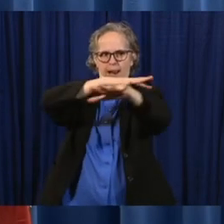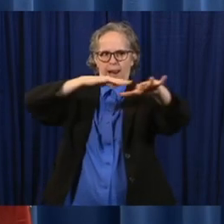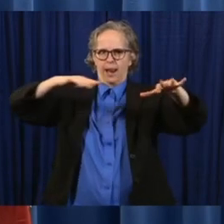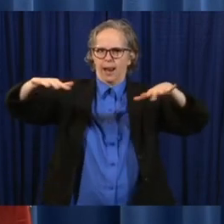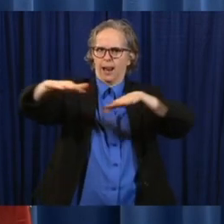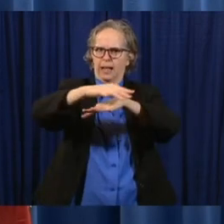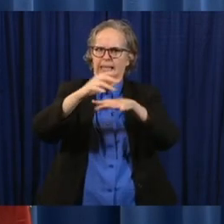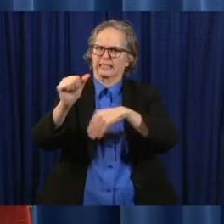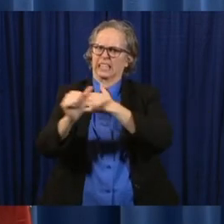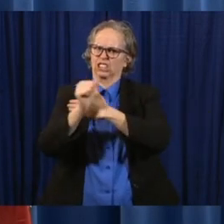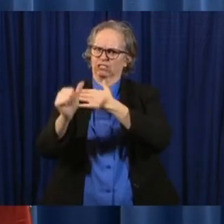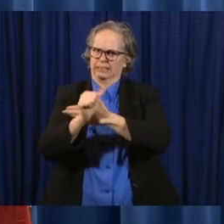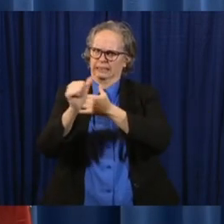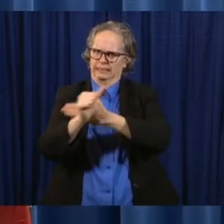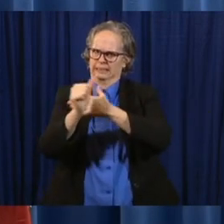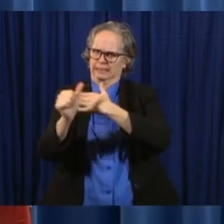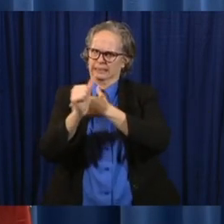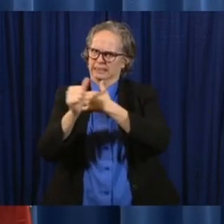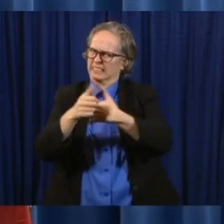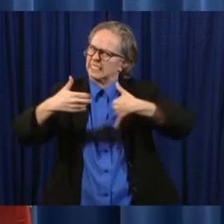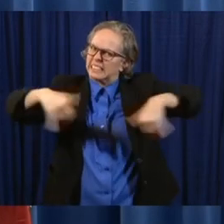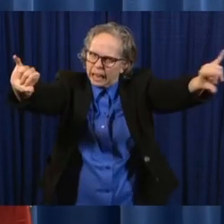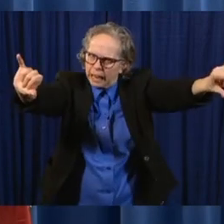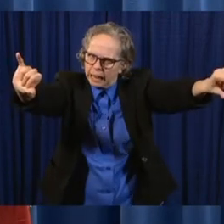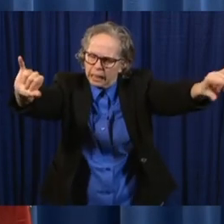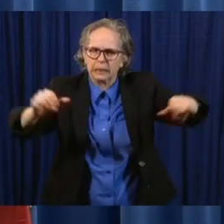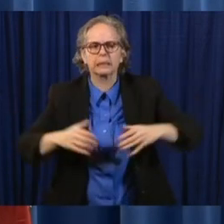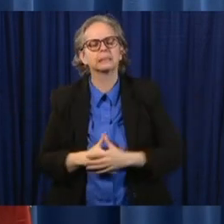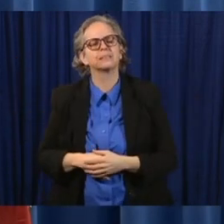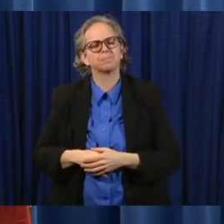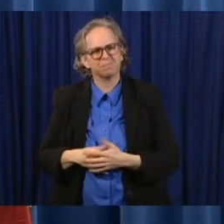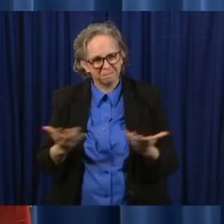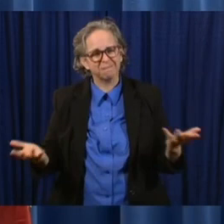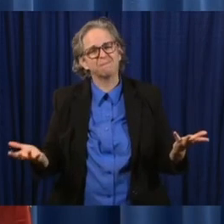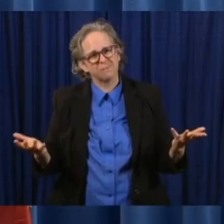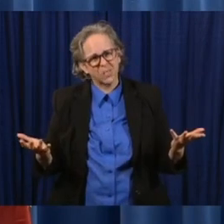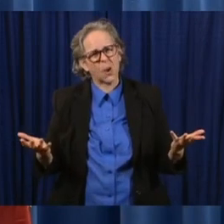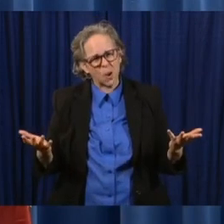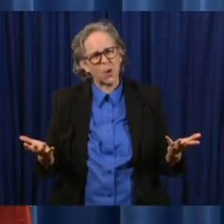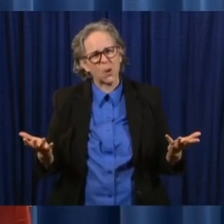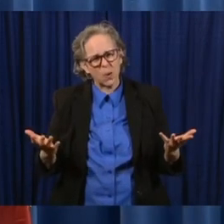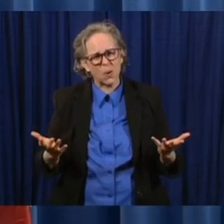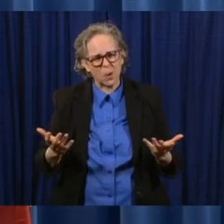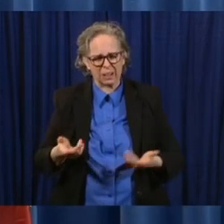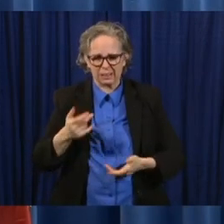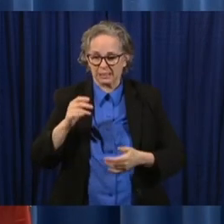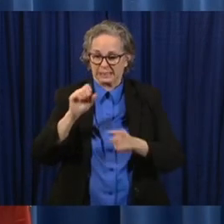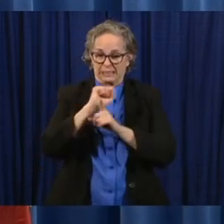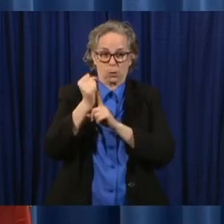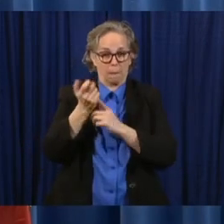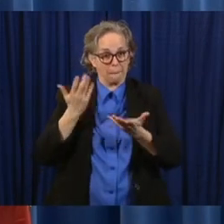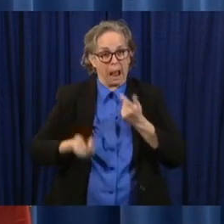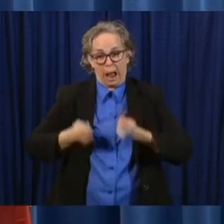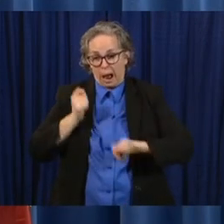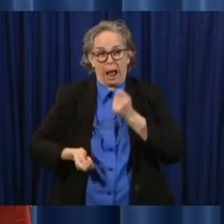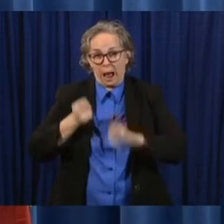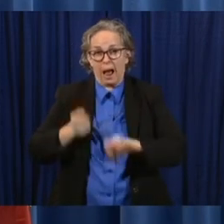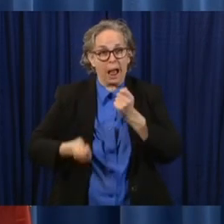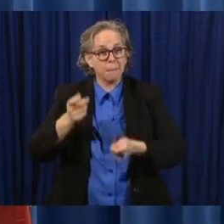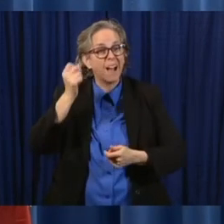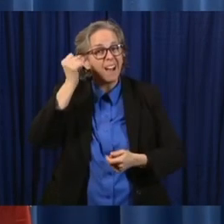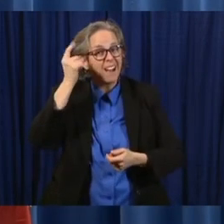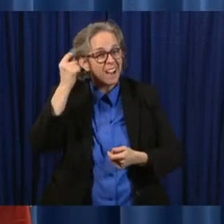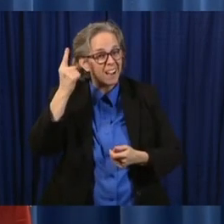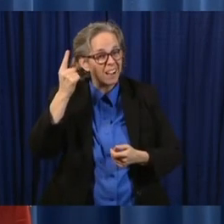The situation is fluid. We now have 8 or 9 days straight of a fairly